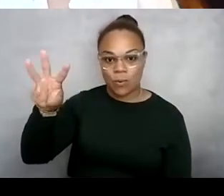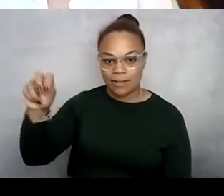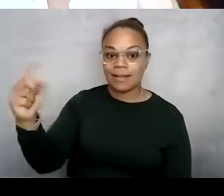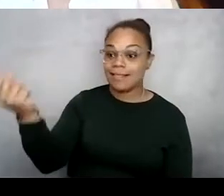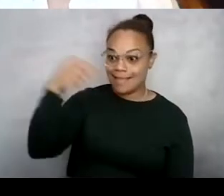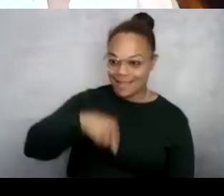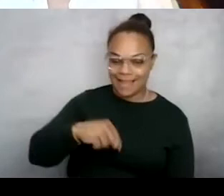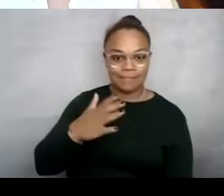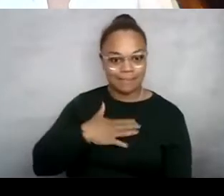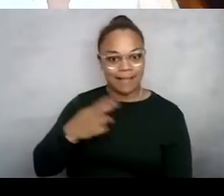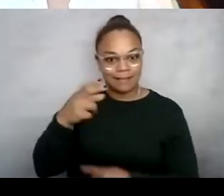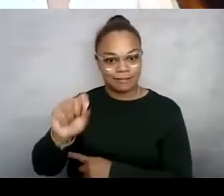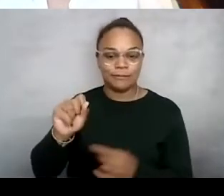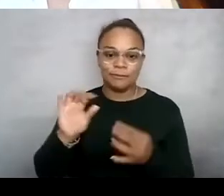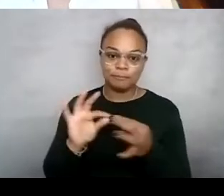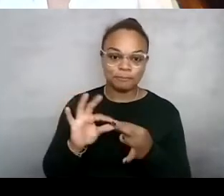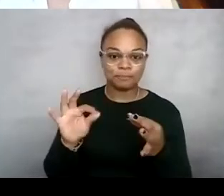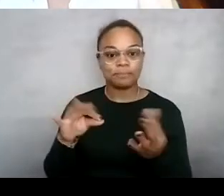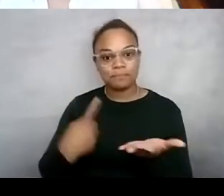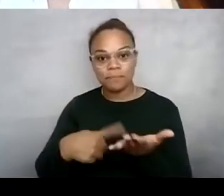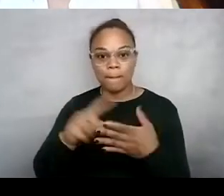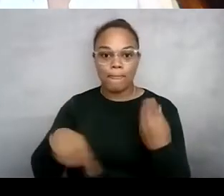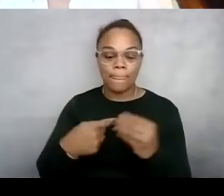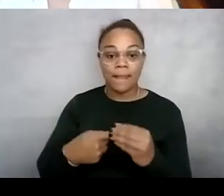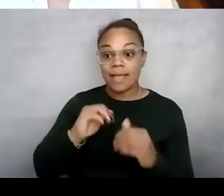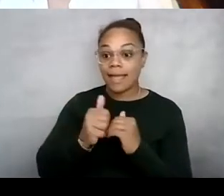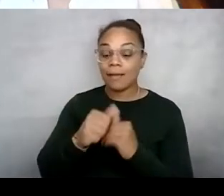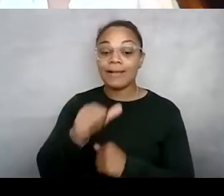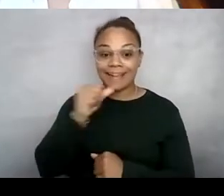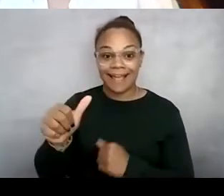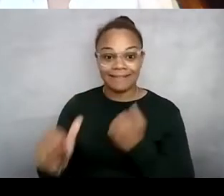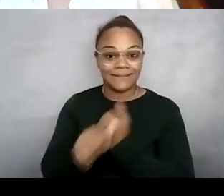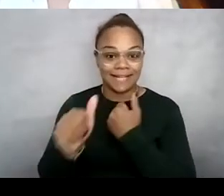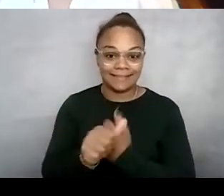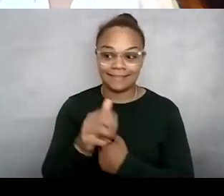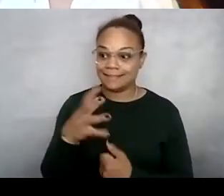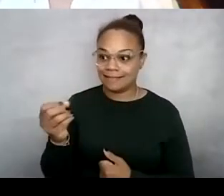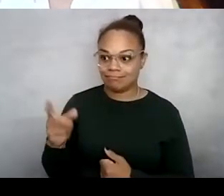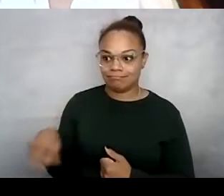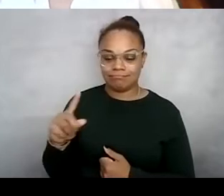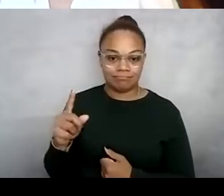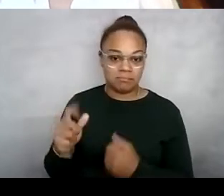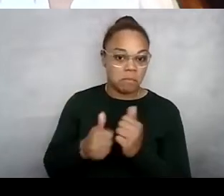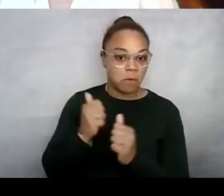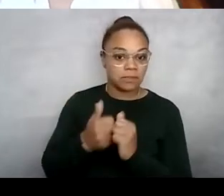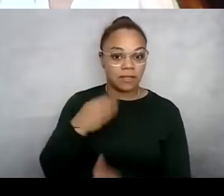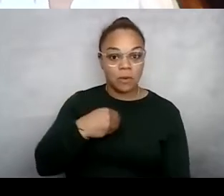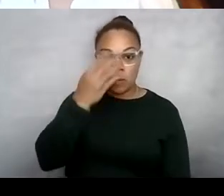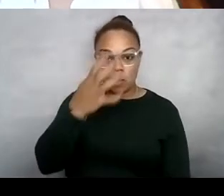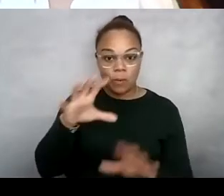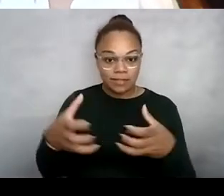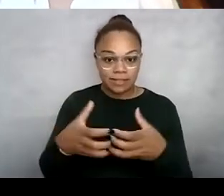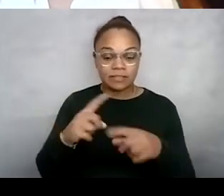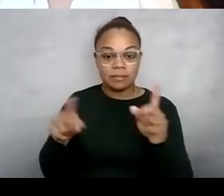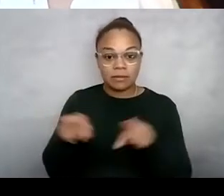how nonviolence, in terms of how they, as a white, predominantly white organization, but also as white